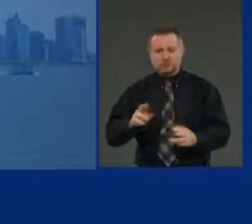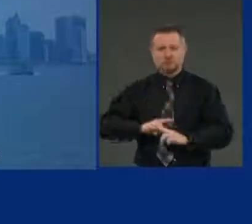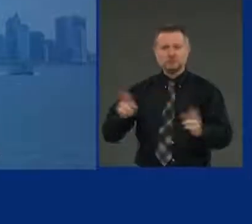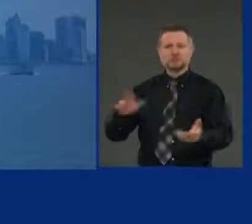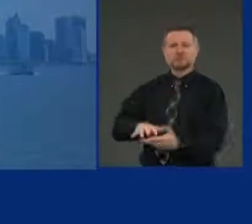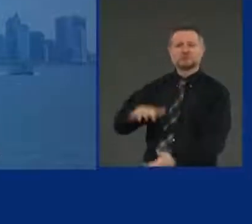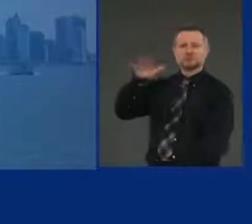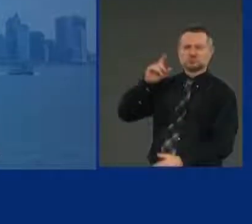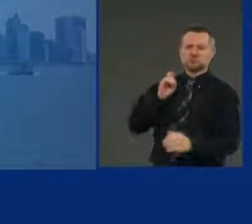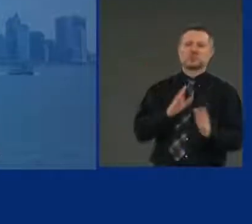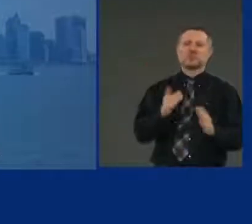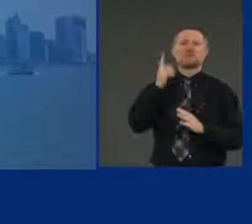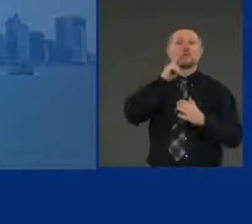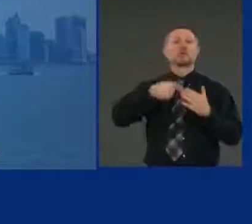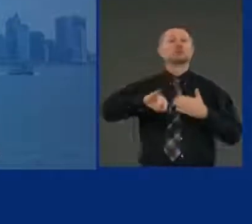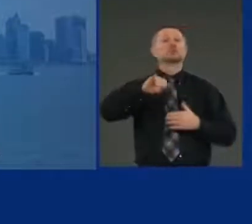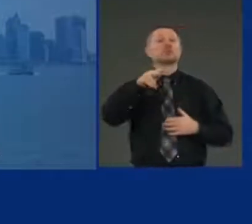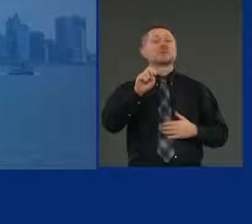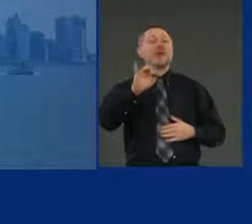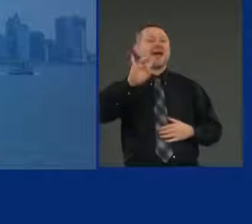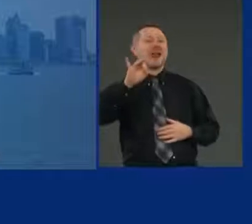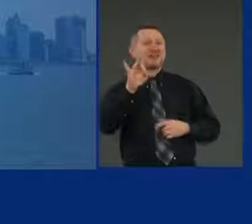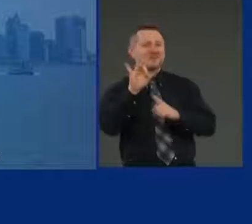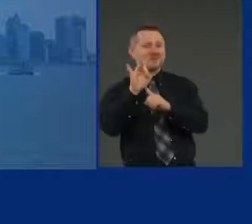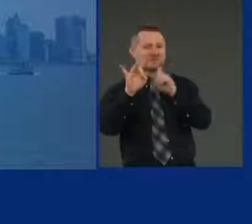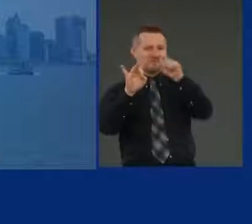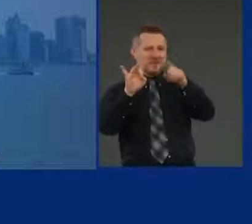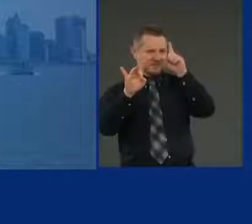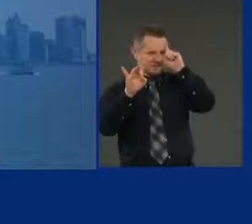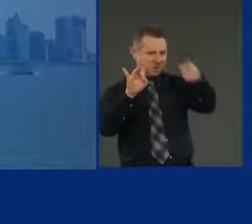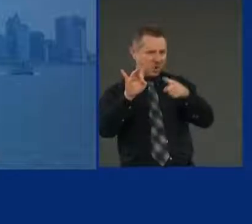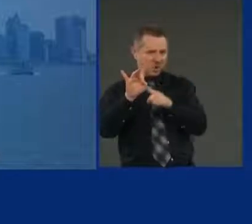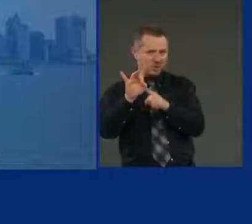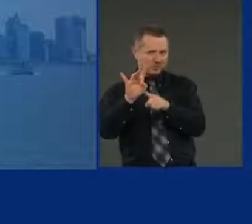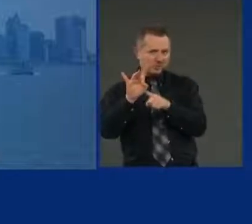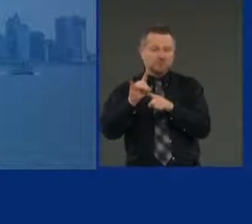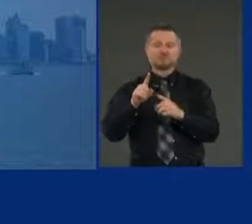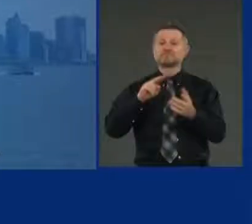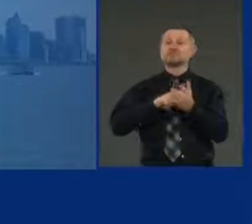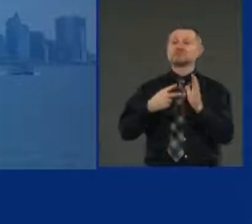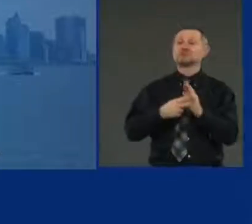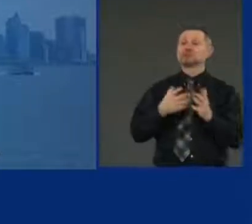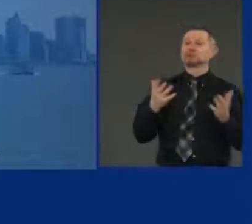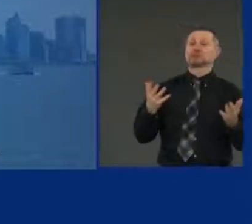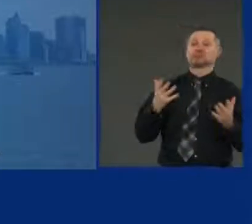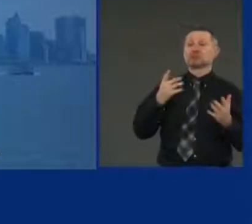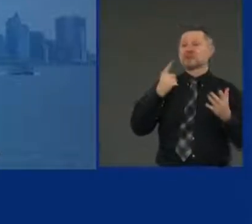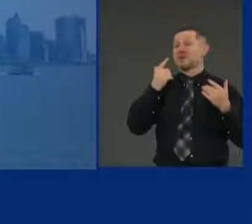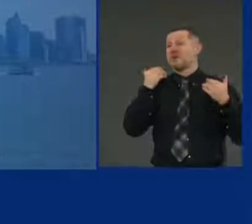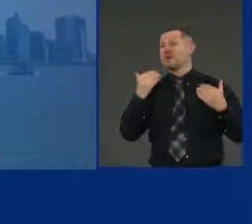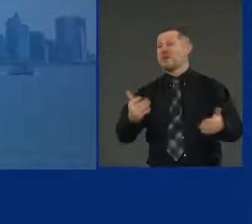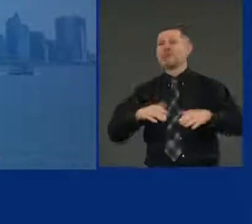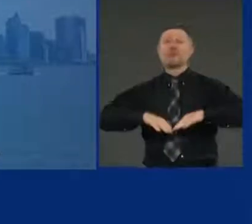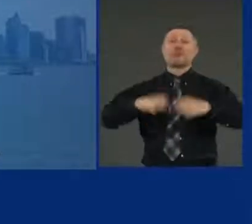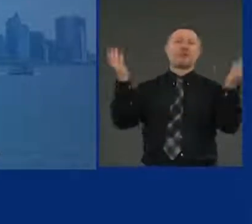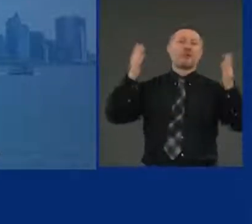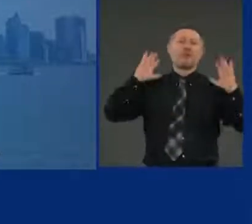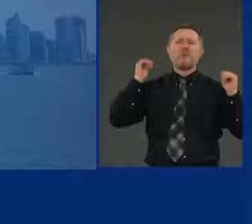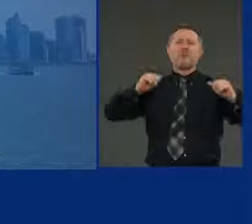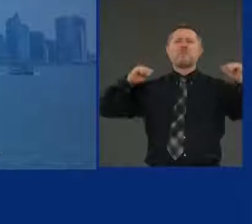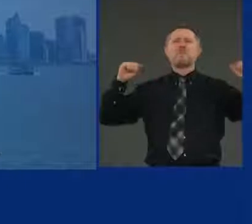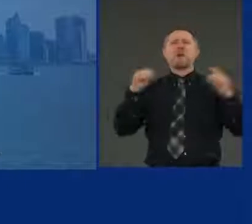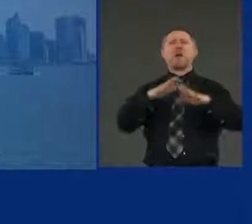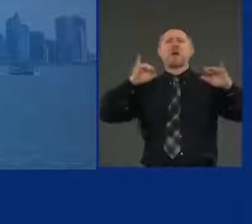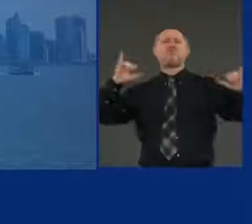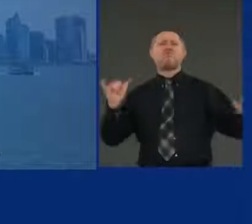8th. And June 8th, we have to be smart. Again, this is not happy days here again. It's over. We have to be